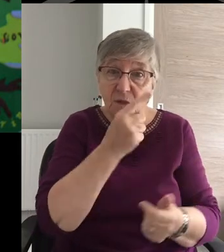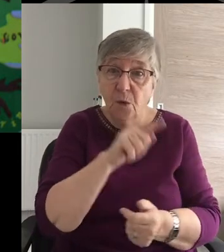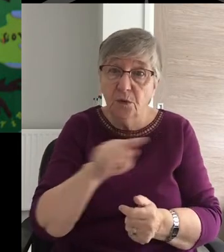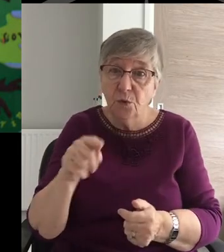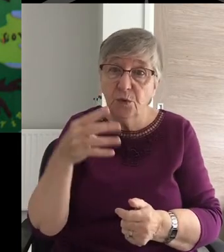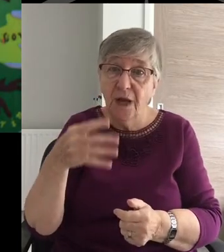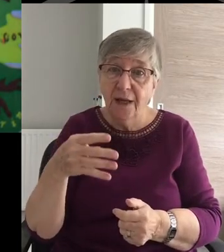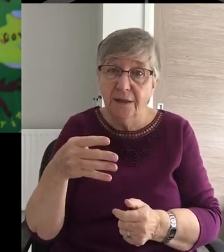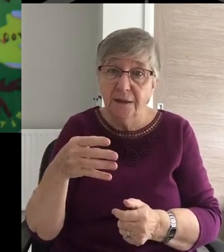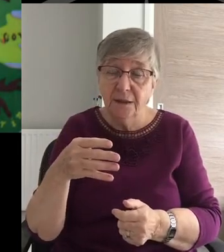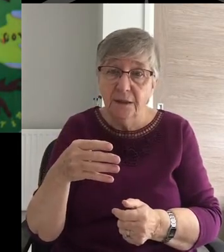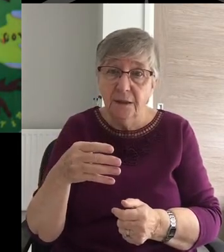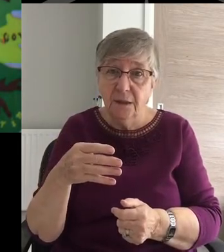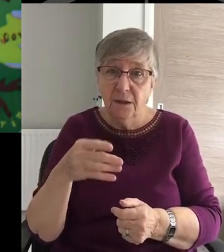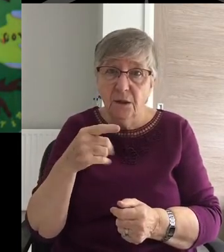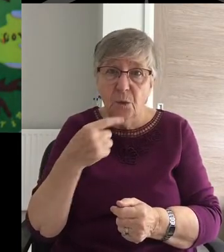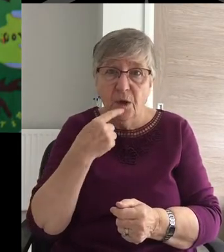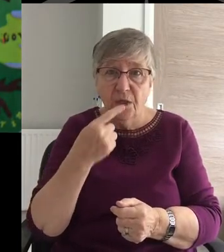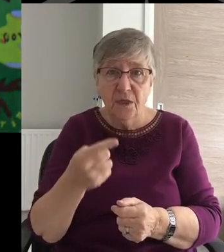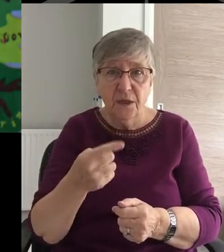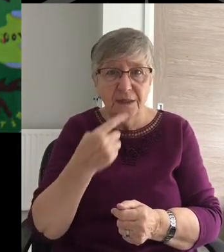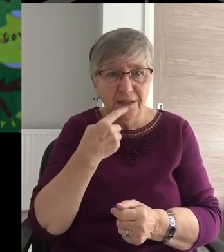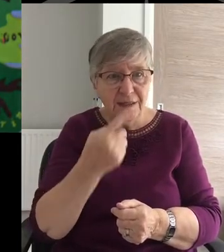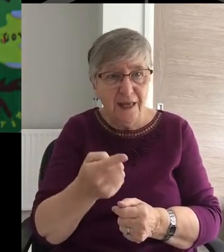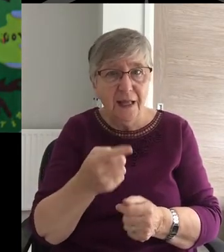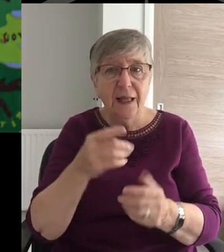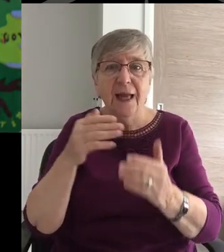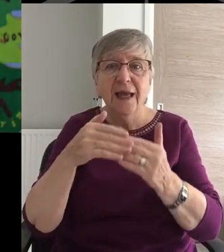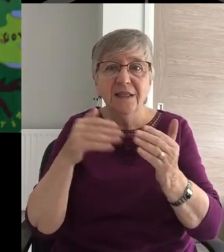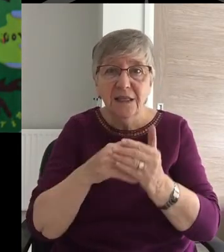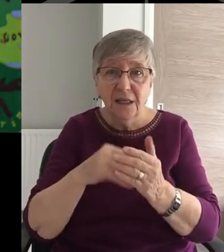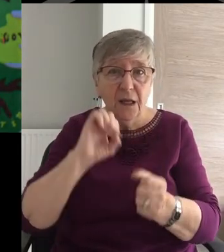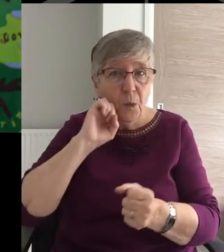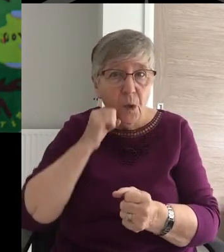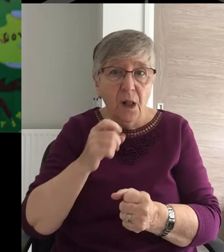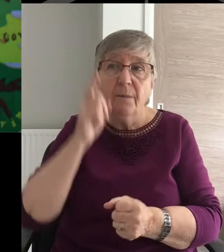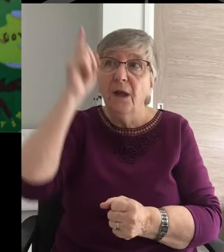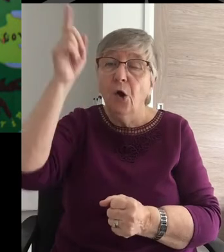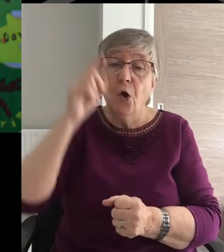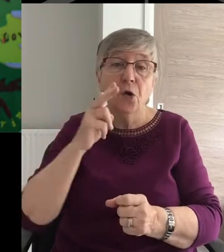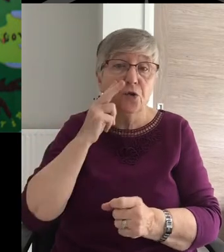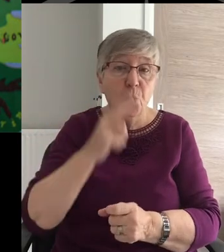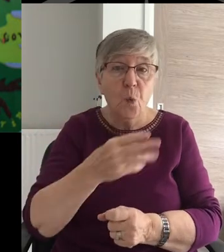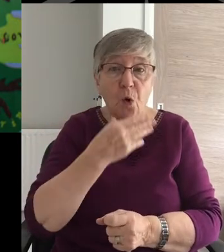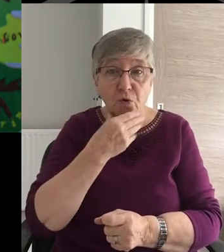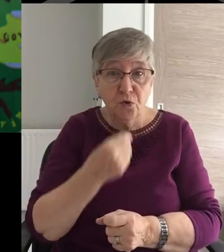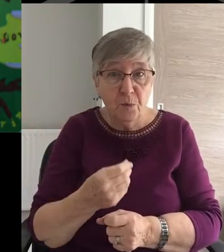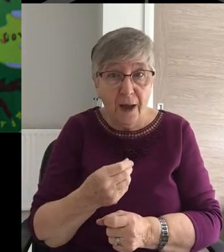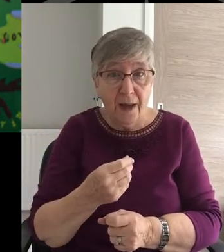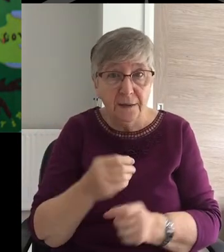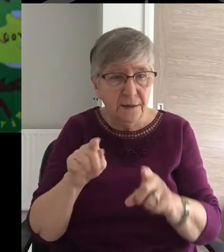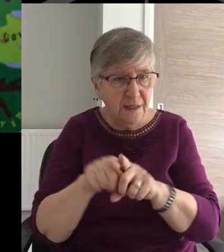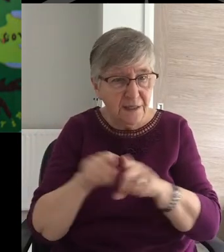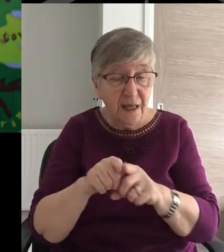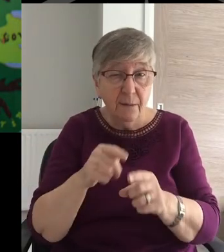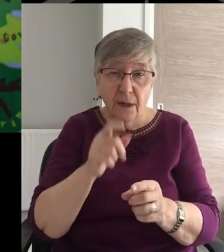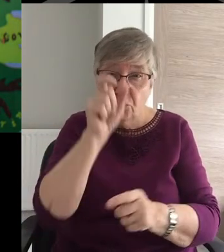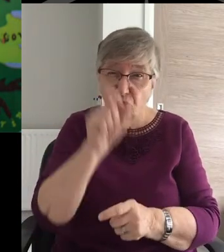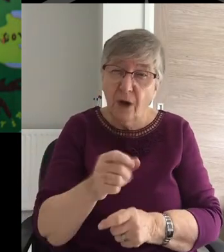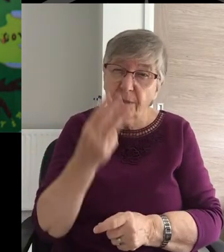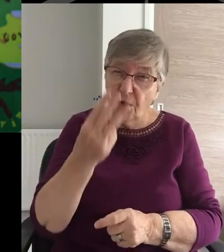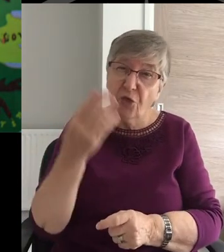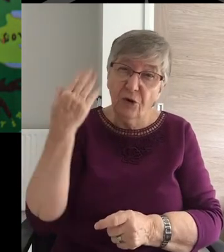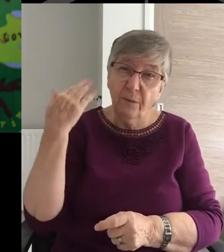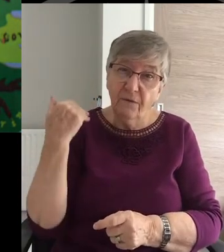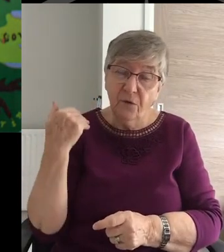chapter 33, with a renewed call for Ezekiel to be God's watchman. It's a repeating of what was in chapter 3